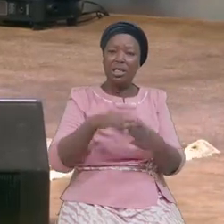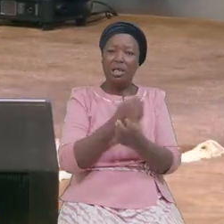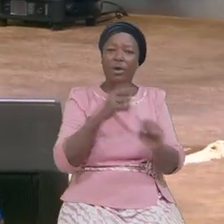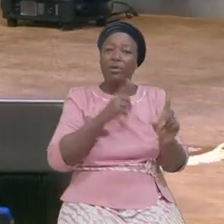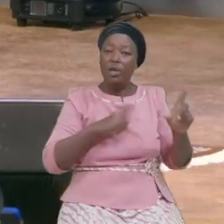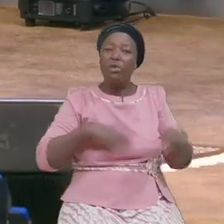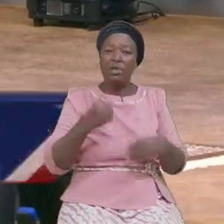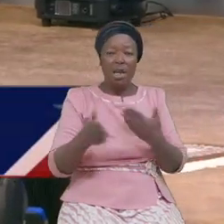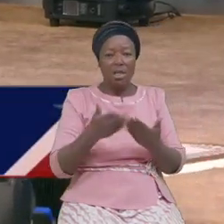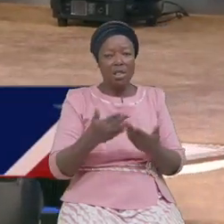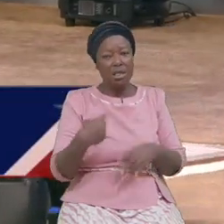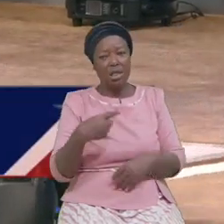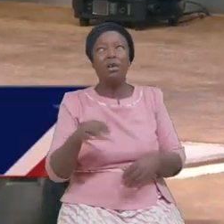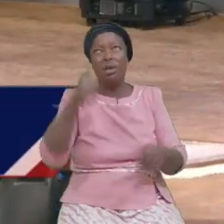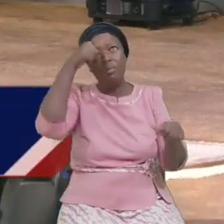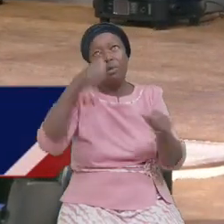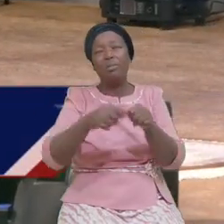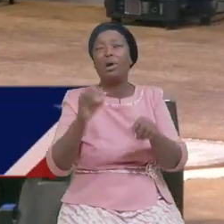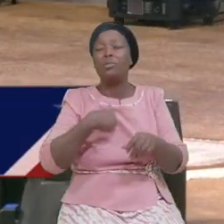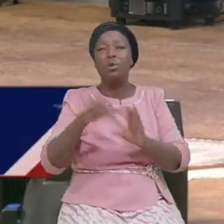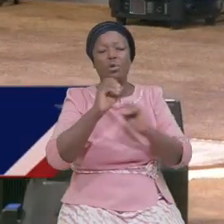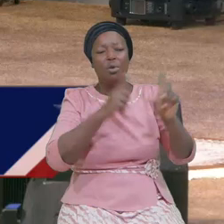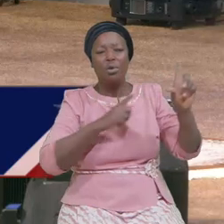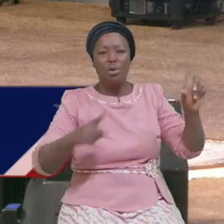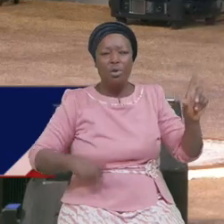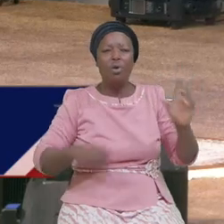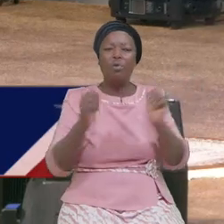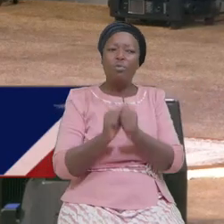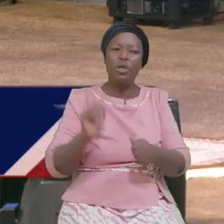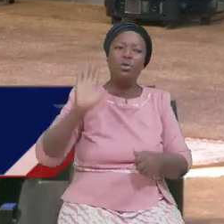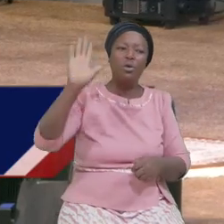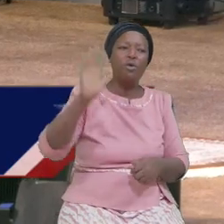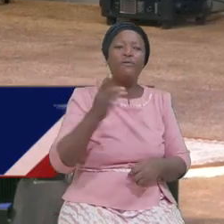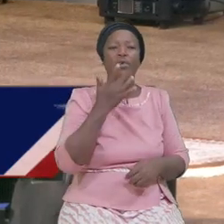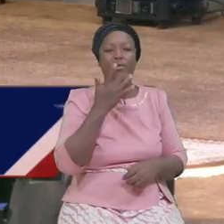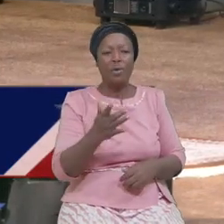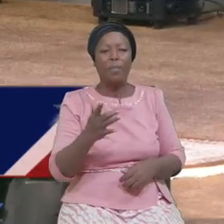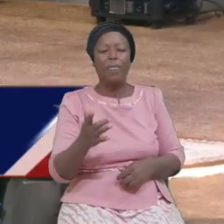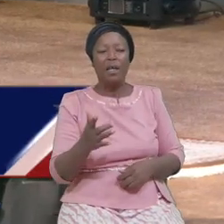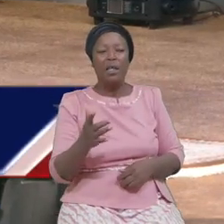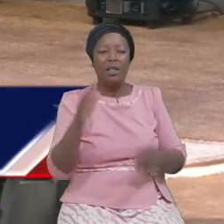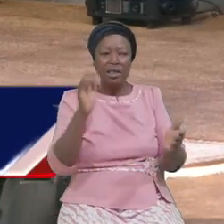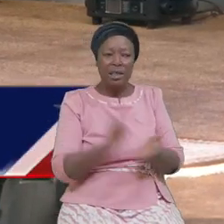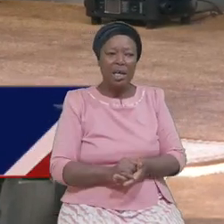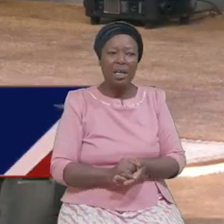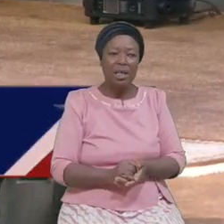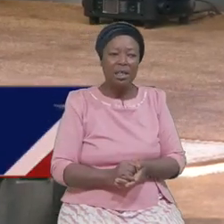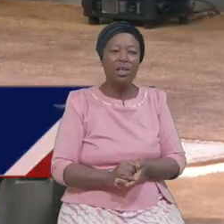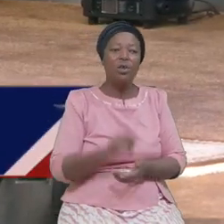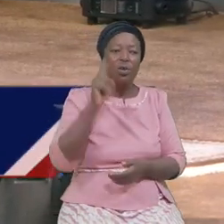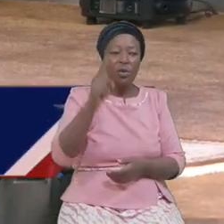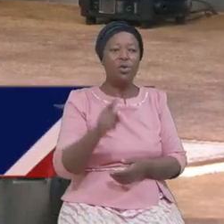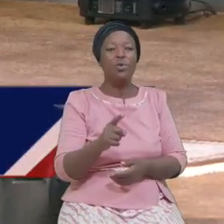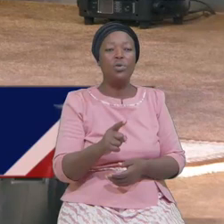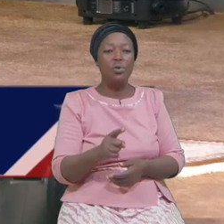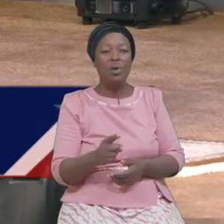you can easily say, remember me, O Lord, with thy, with the favor that thou bearest